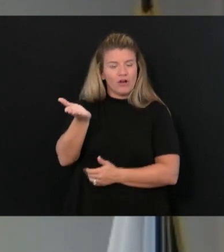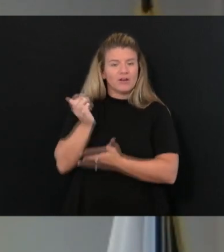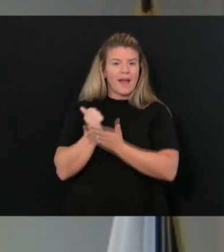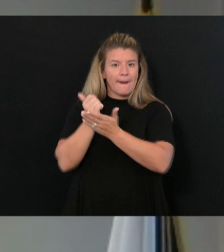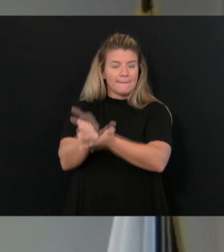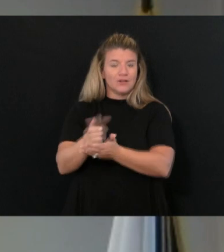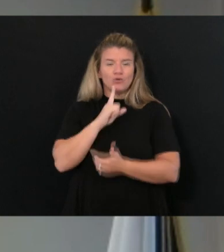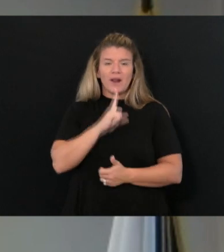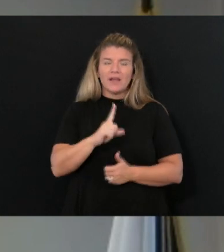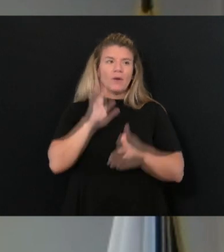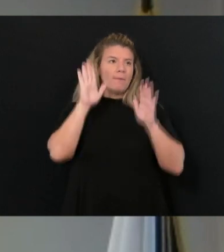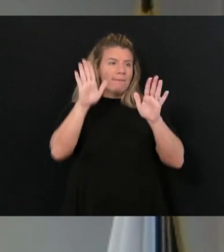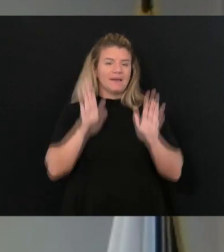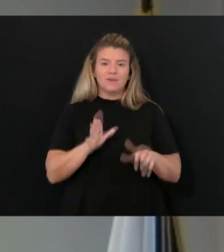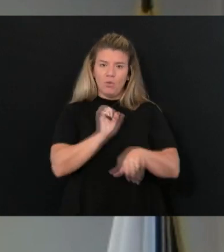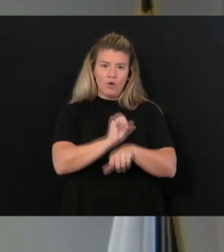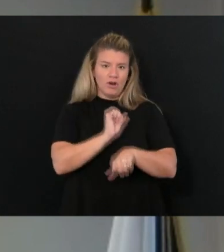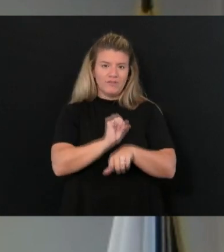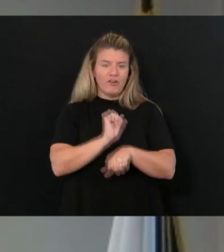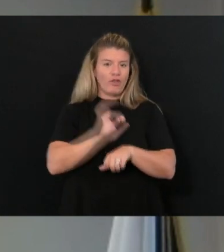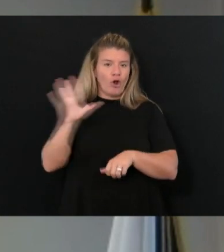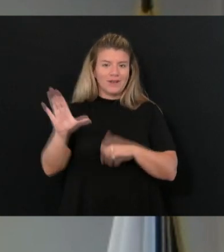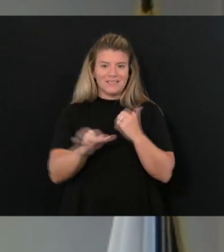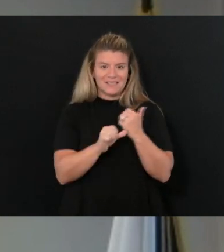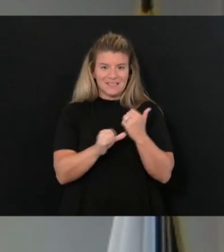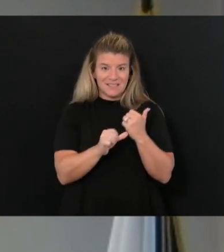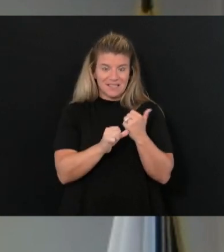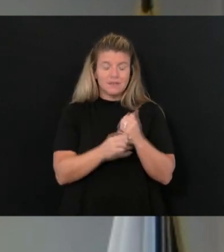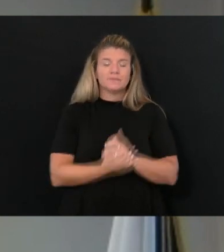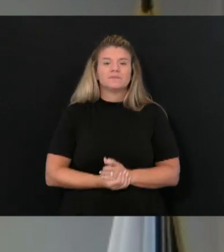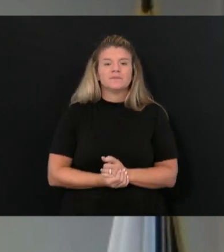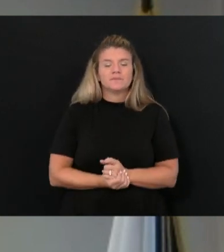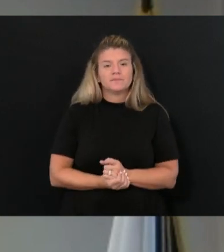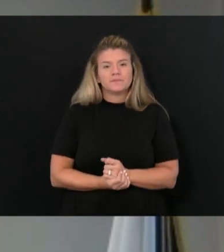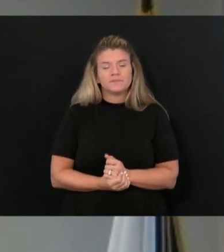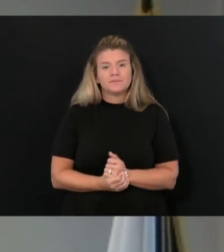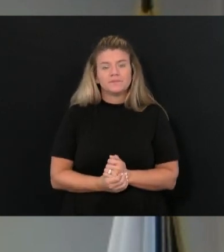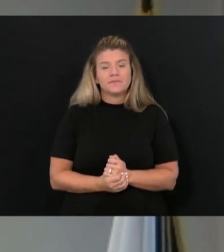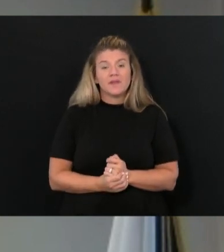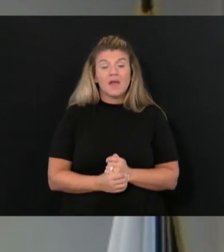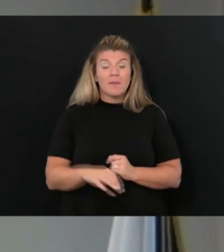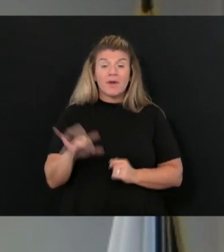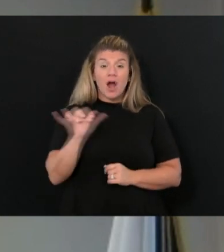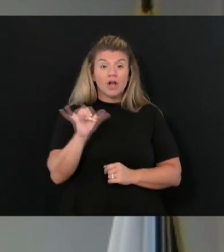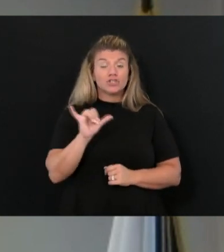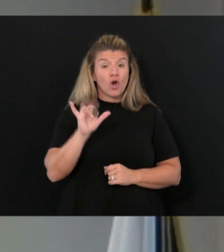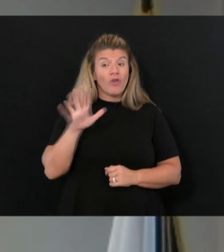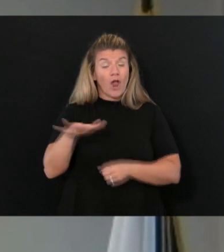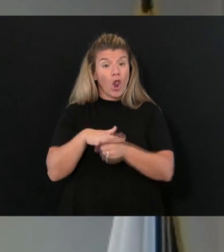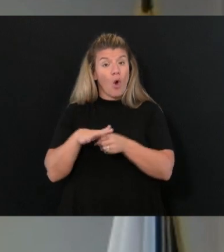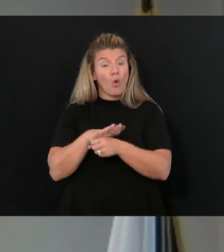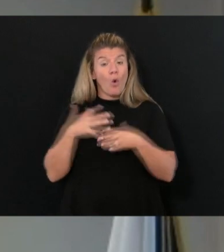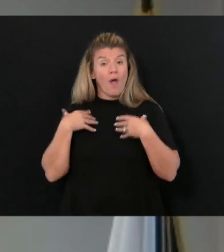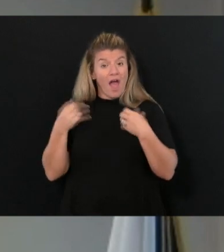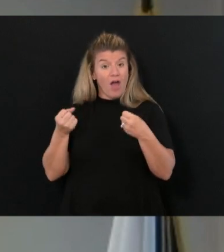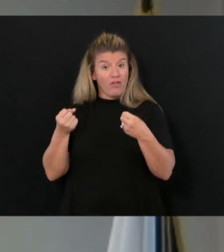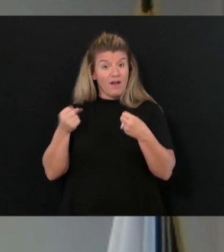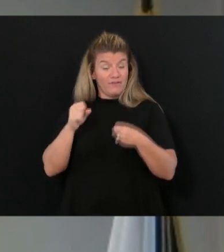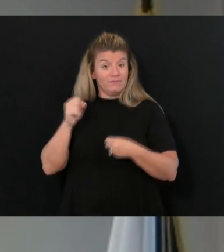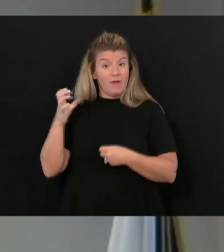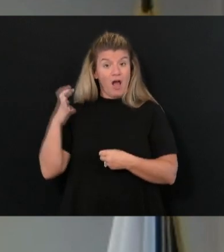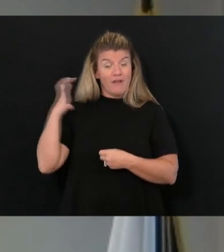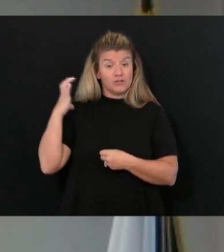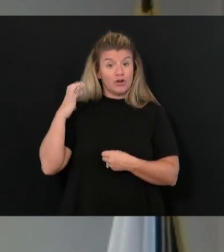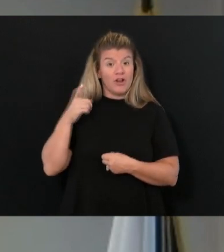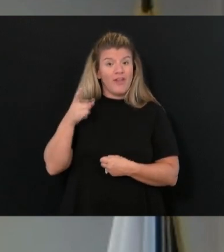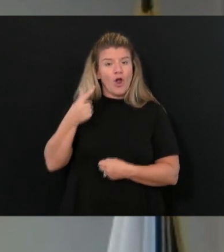just outstanding in terms of their assistance. But I also want to thank the local health officer of Greenbrier County, who, as we speak, is on her